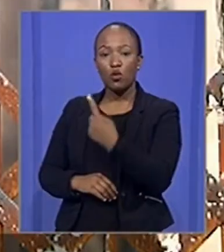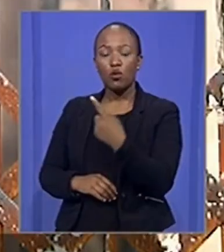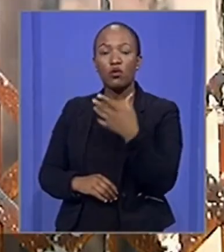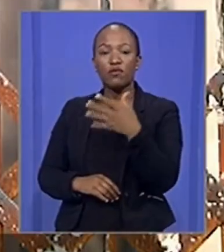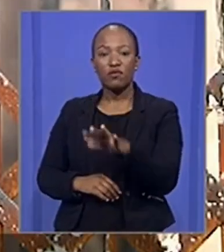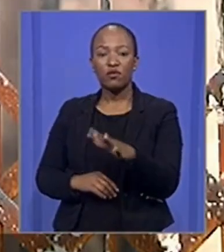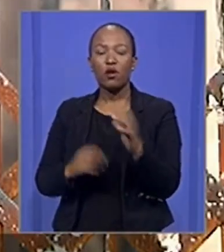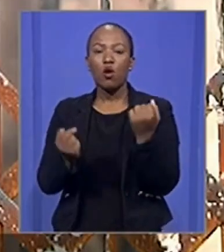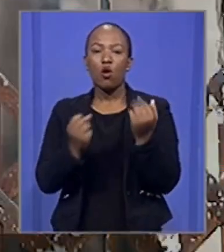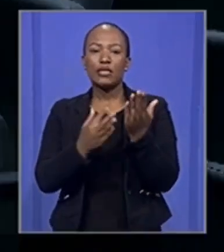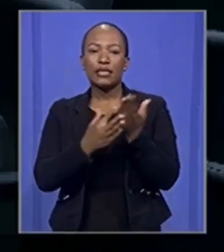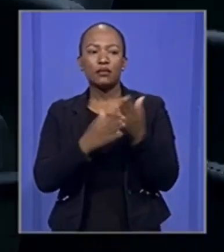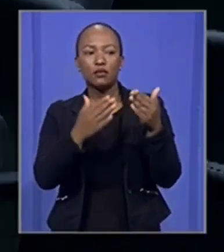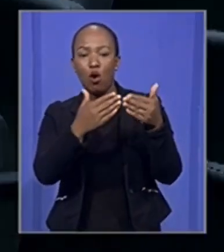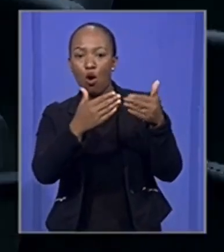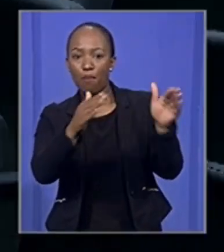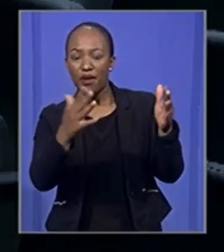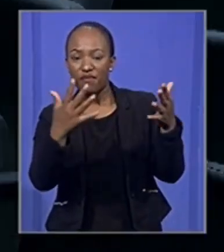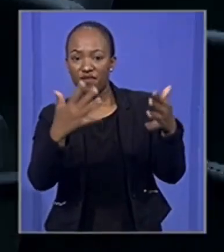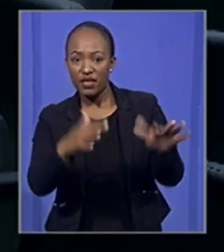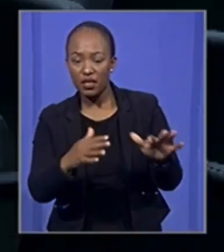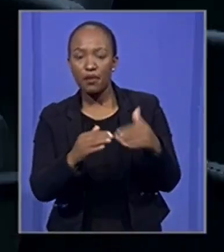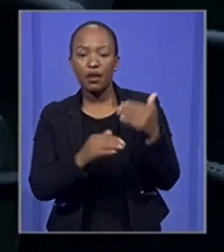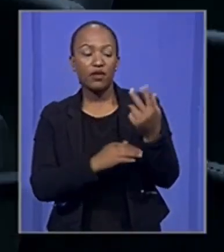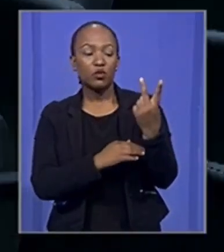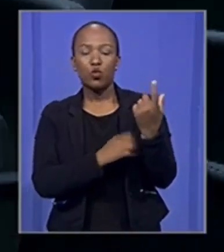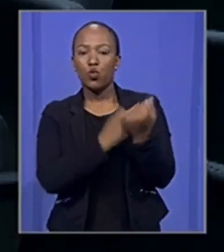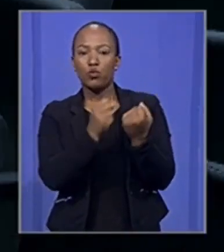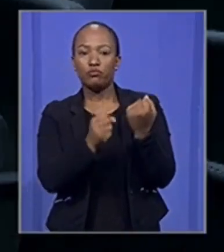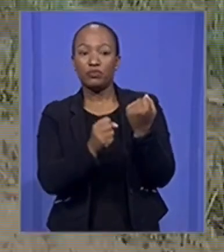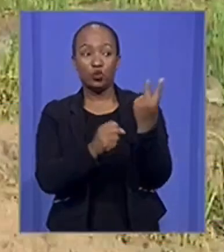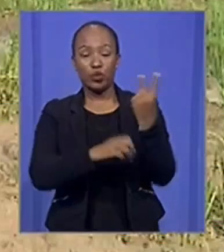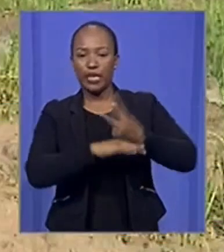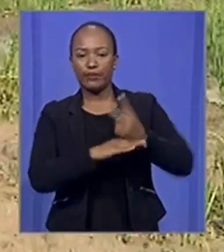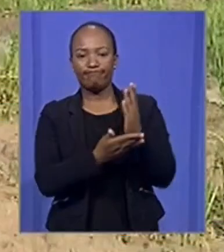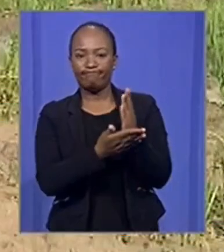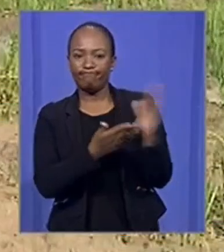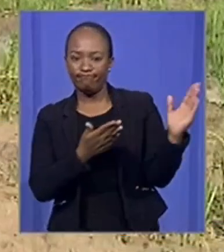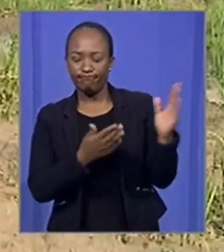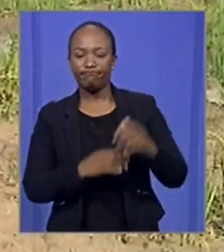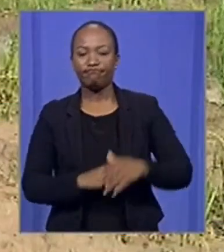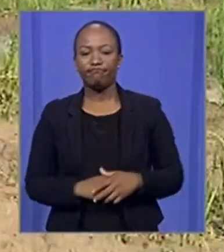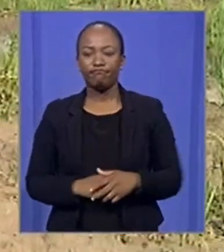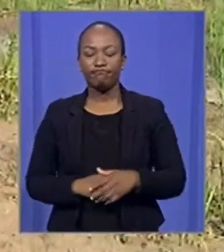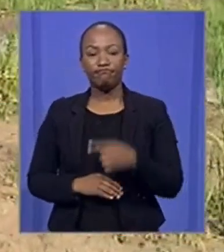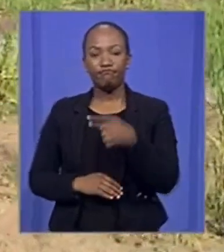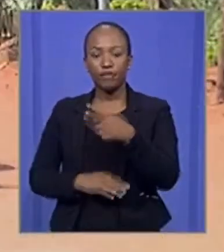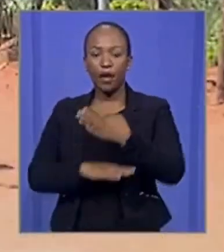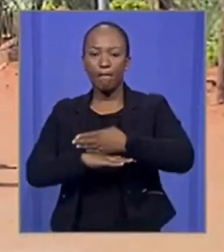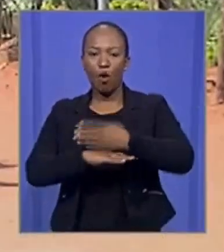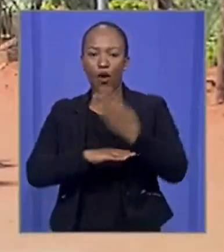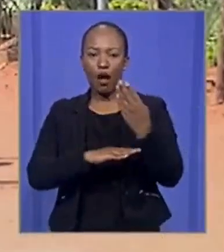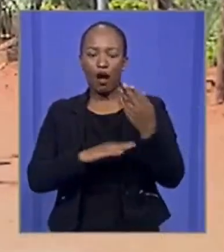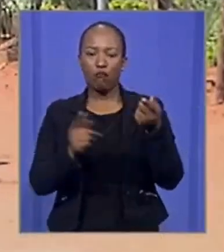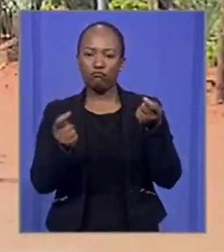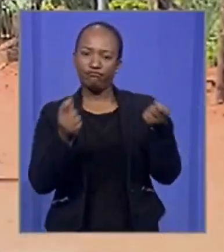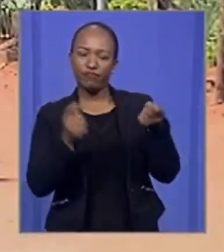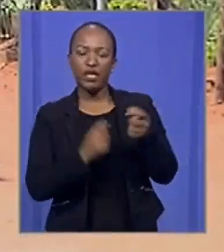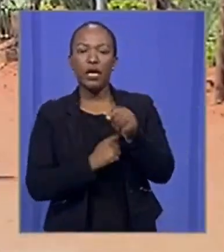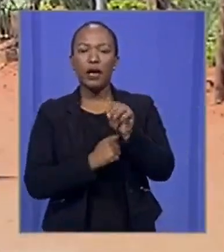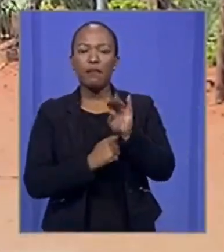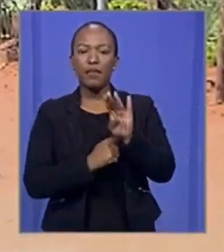mme ya qhalwa ka mora matsatsi a mabedi. I hope it. Lekgotla la naha la taolo ya madiboho BMA le